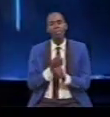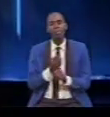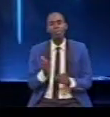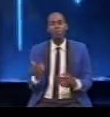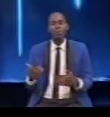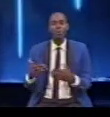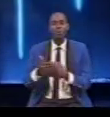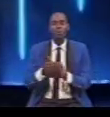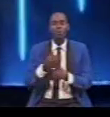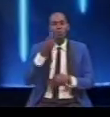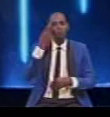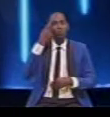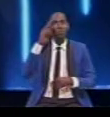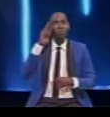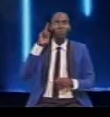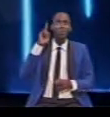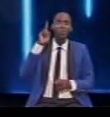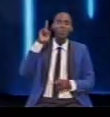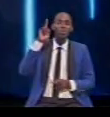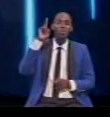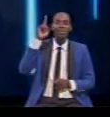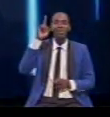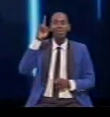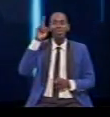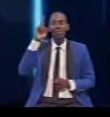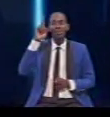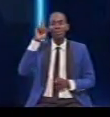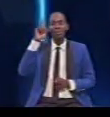make room for You.